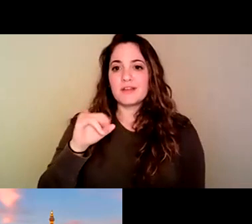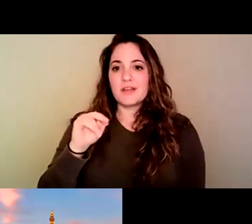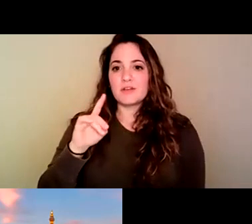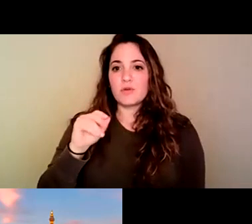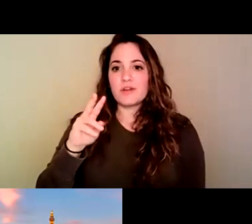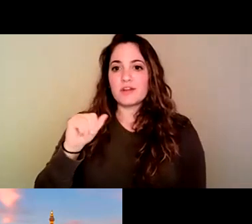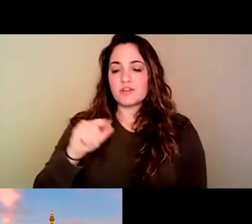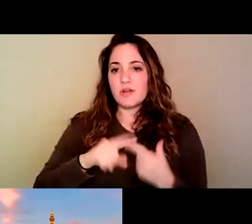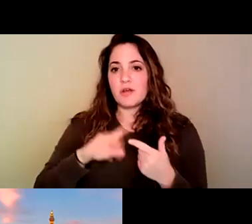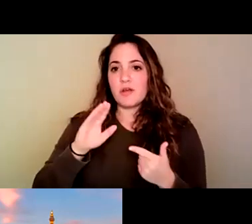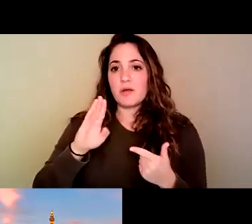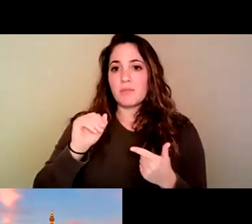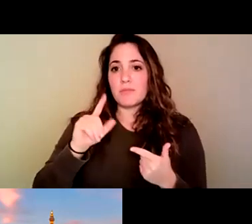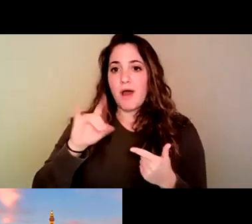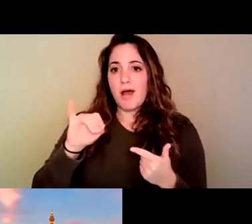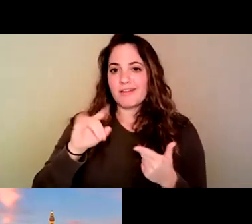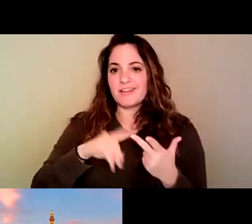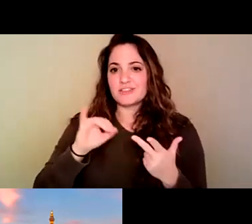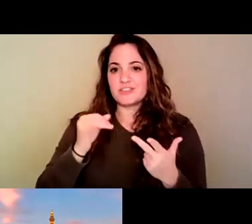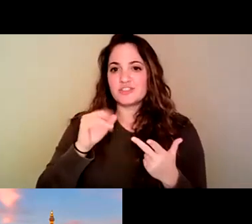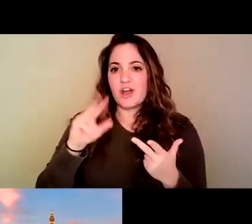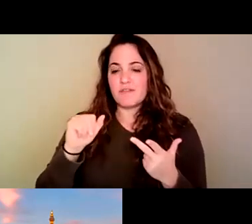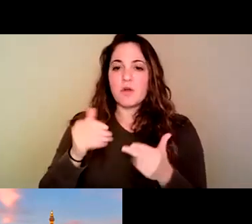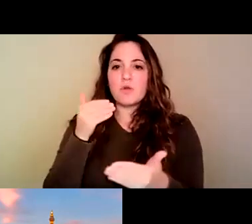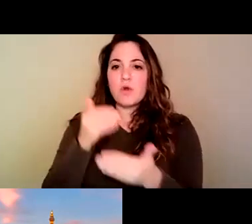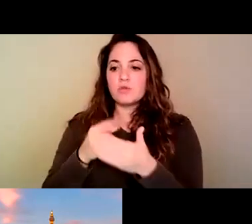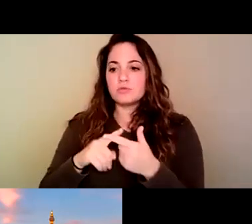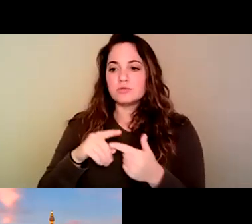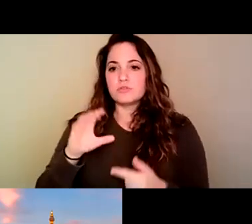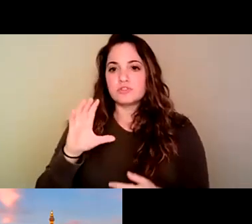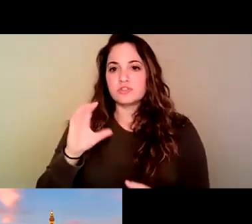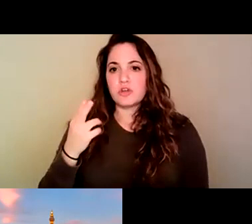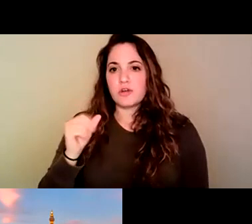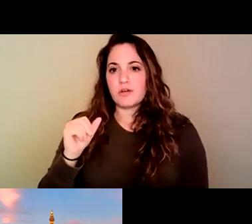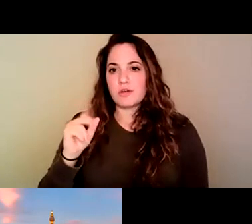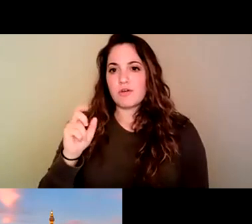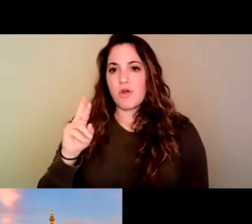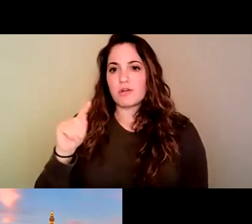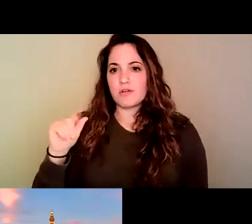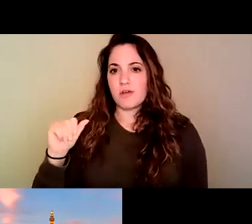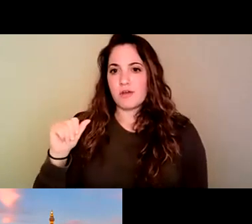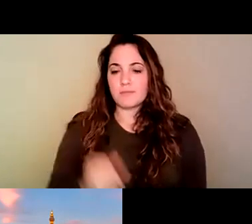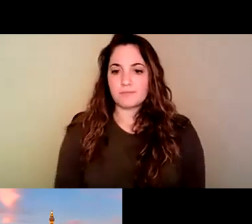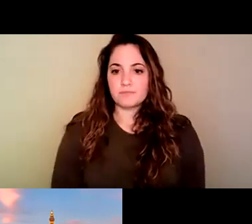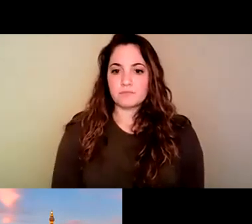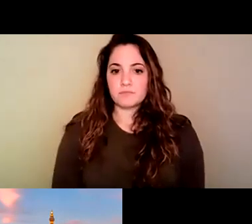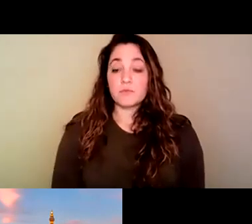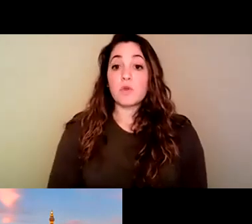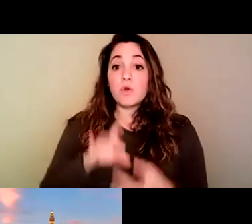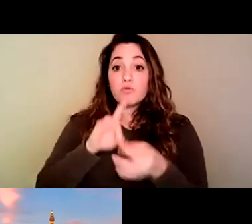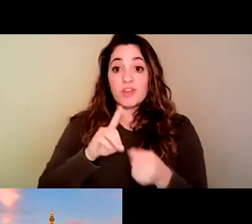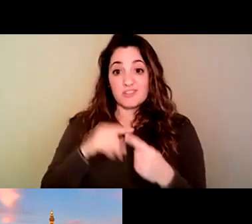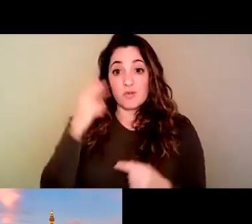one on the island of Java outside of Jakarta. So speaking with regard to the property here in